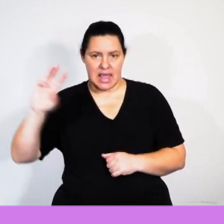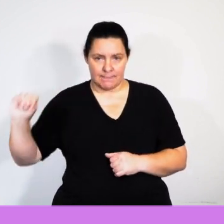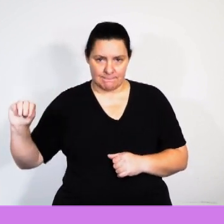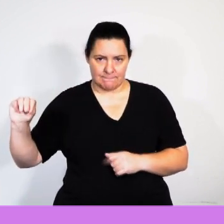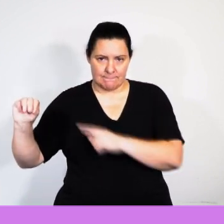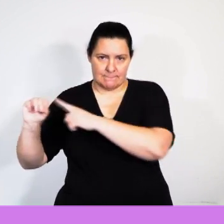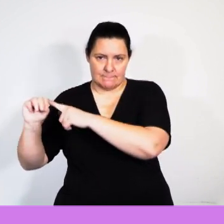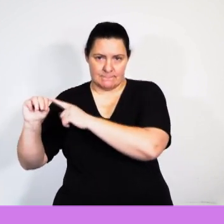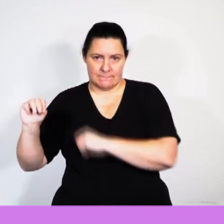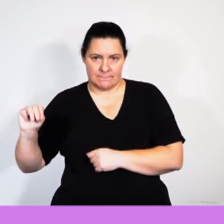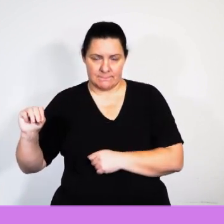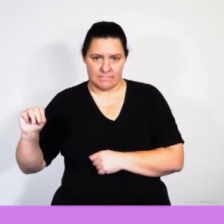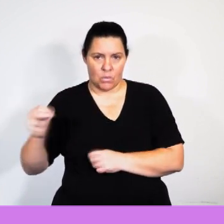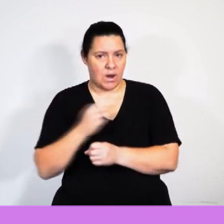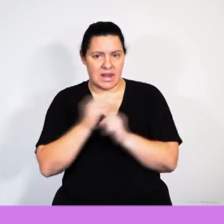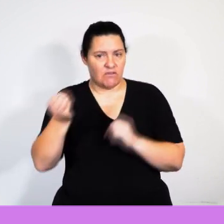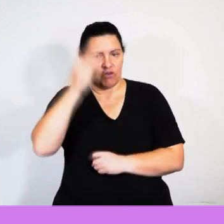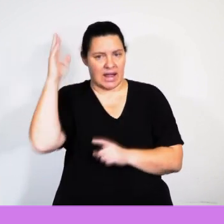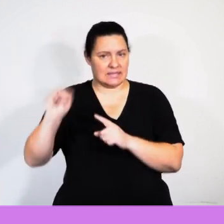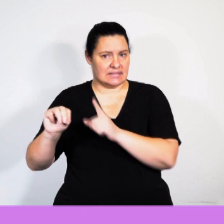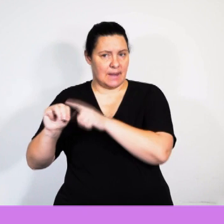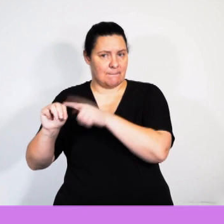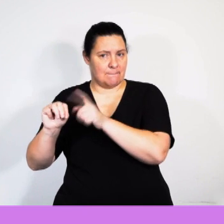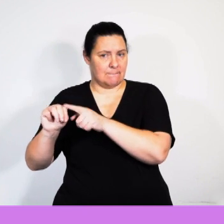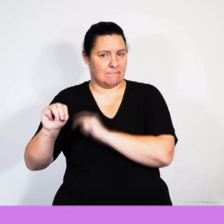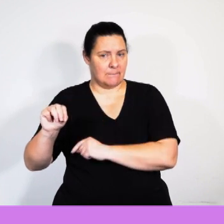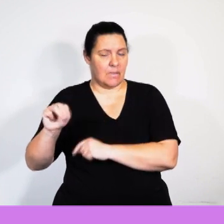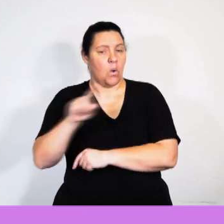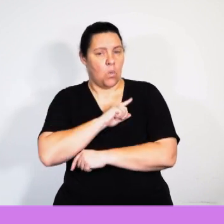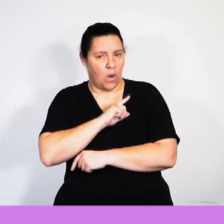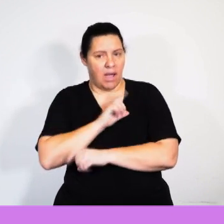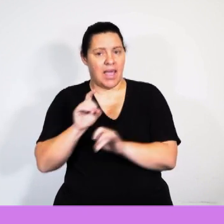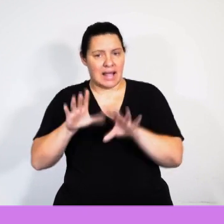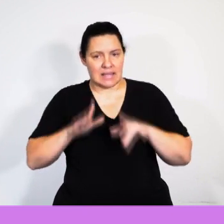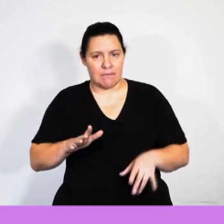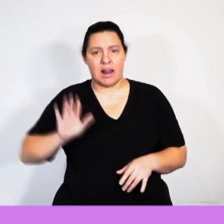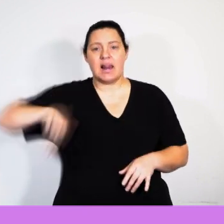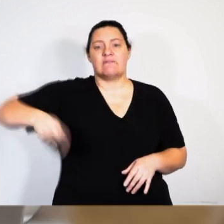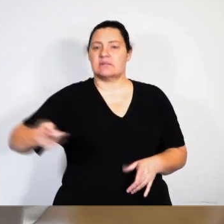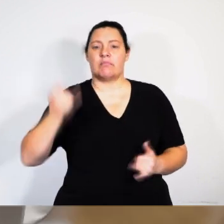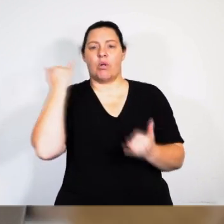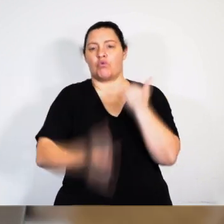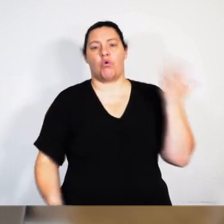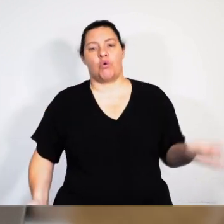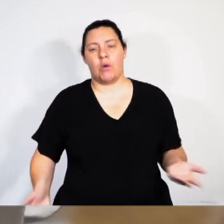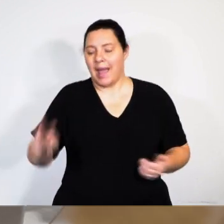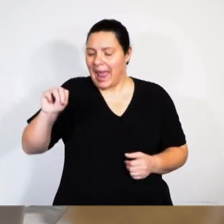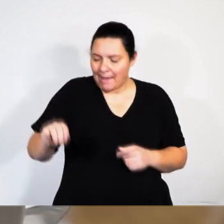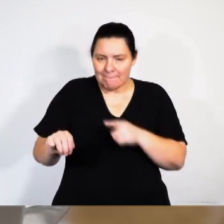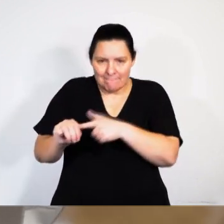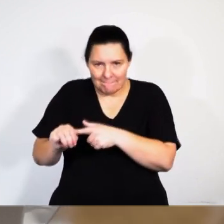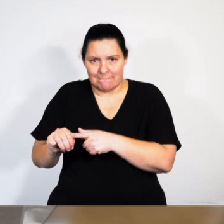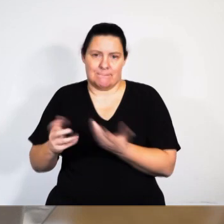10,500 meters. We never forget to include the units. As in the exam, we always get those 1